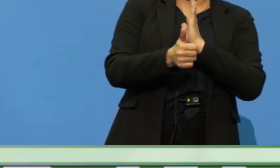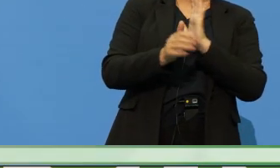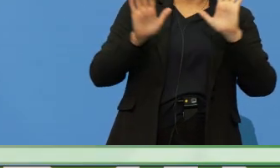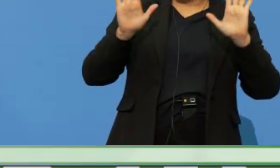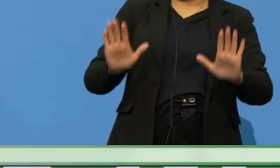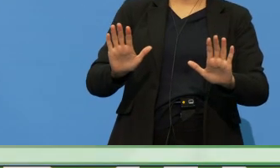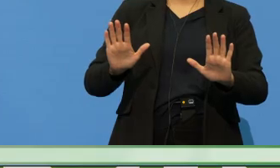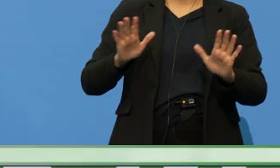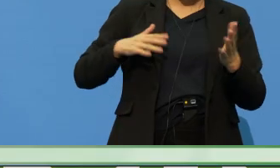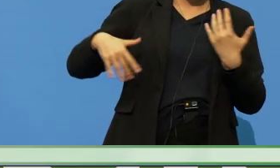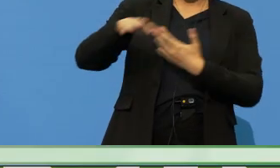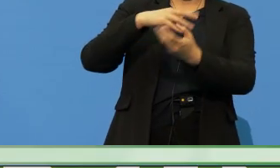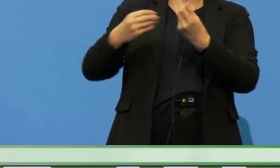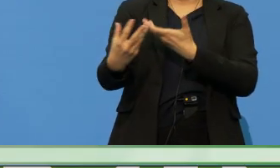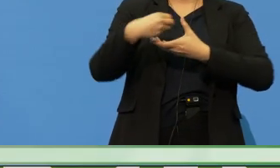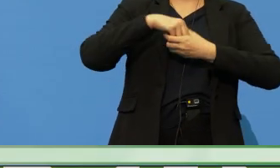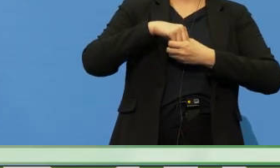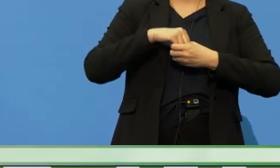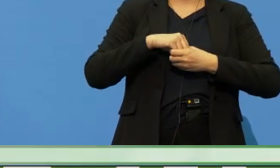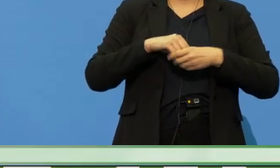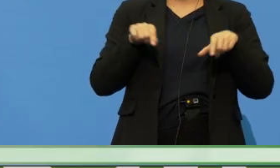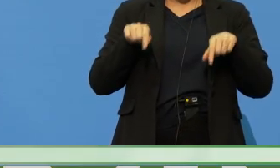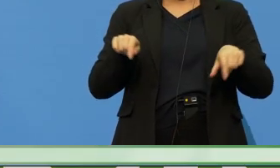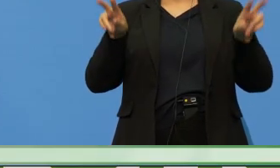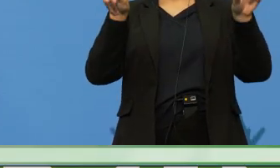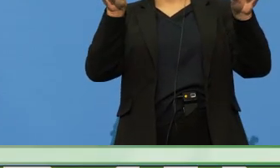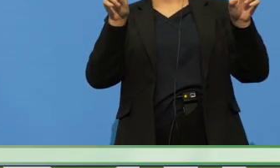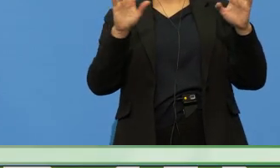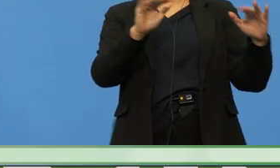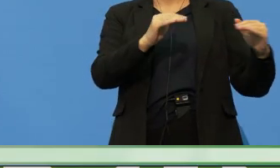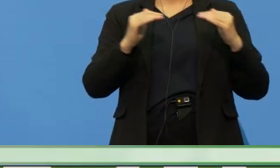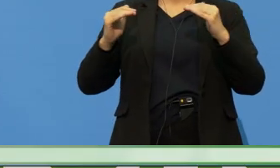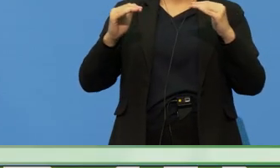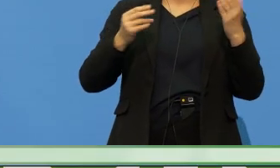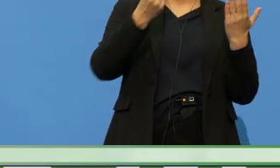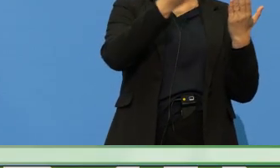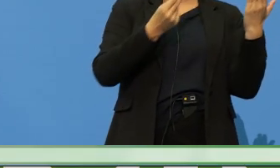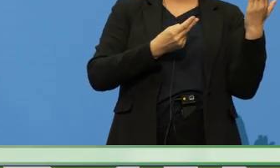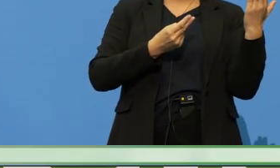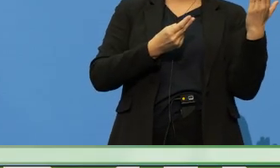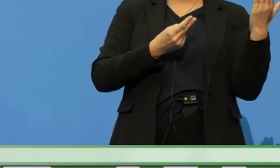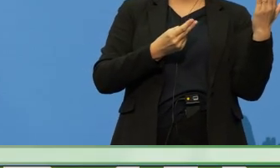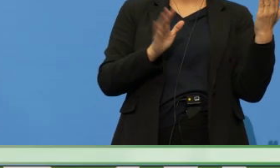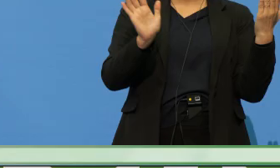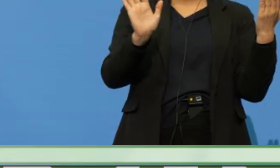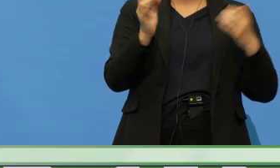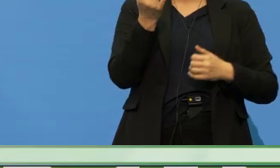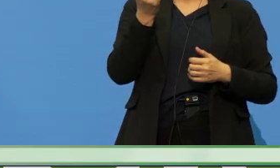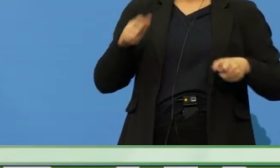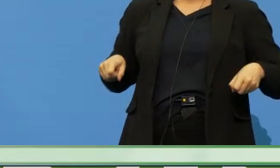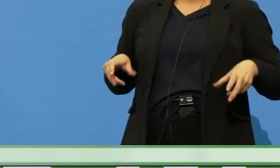with universal design. So it's far more and beyond wheelchair